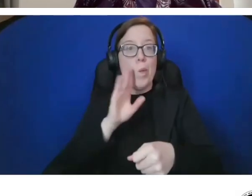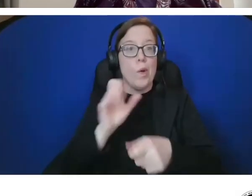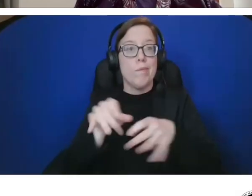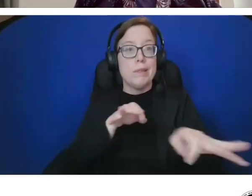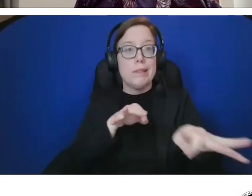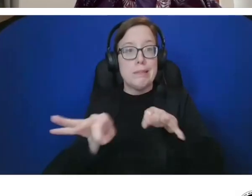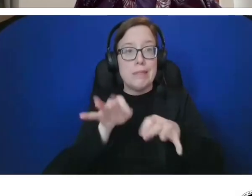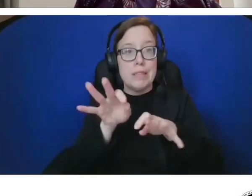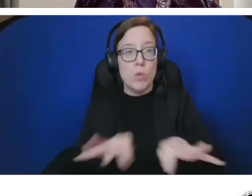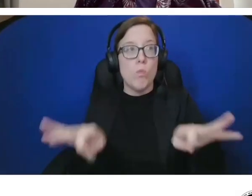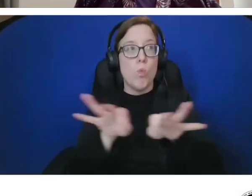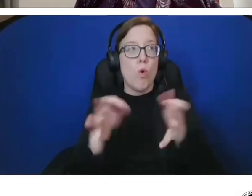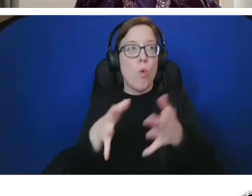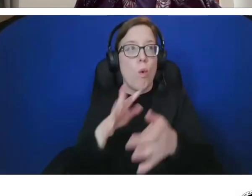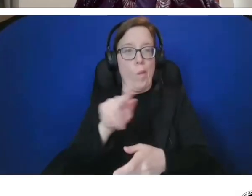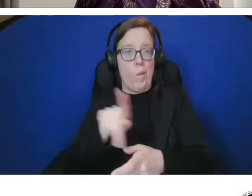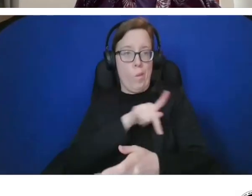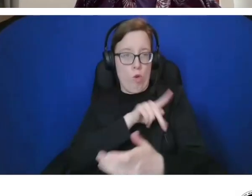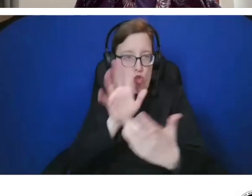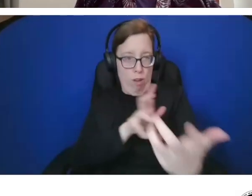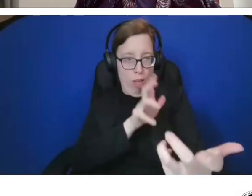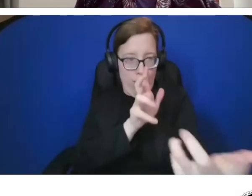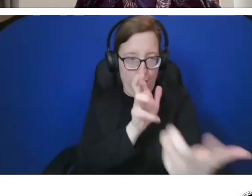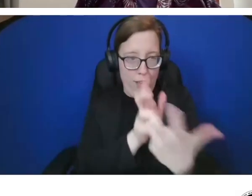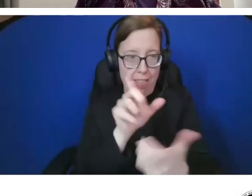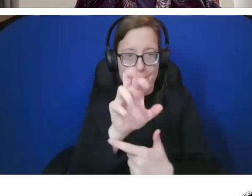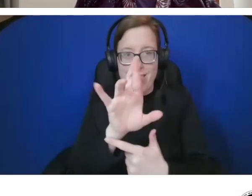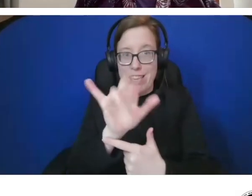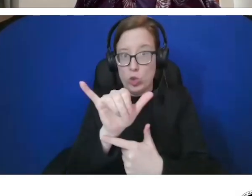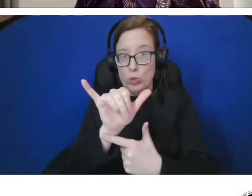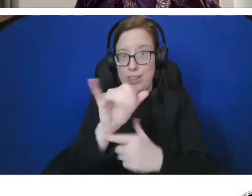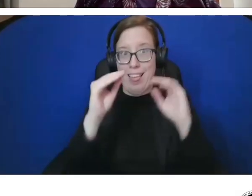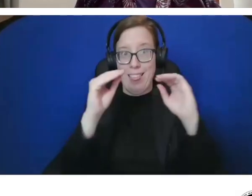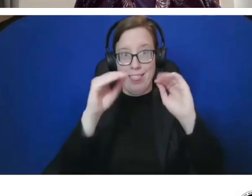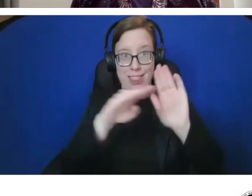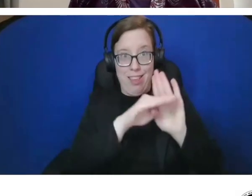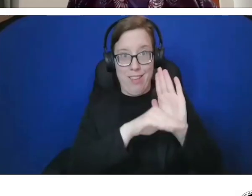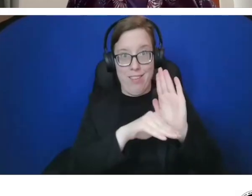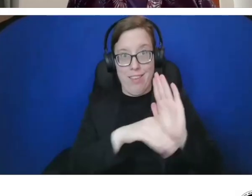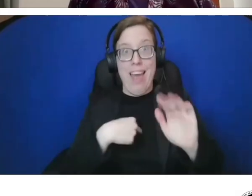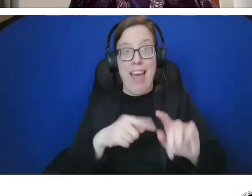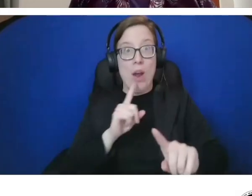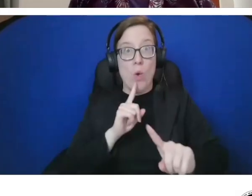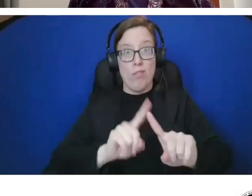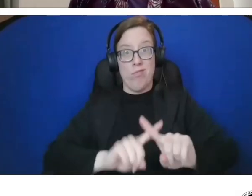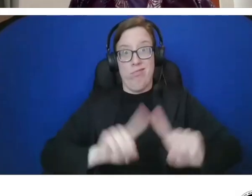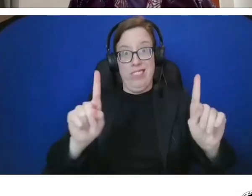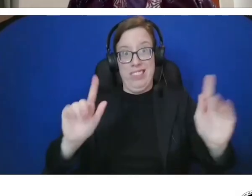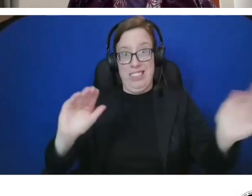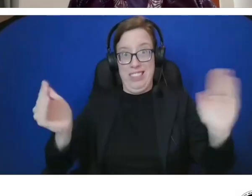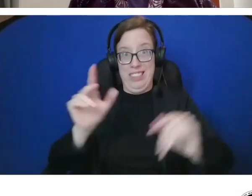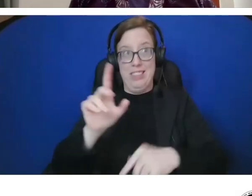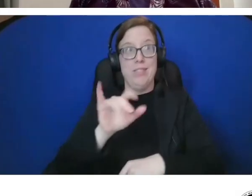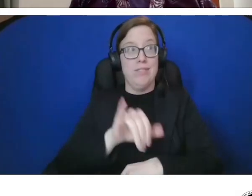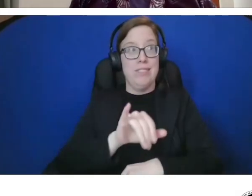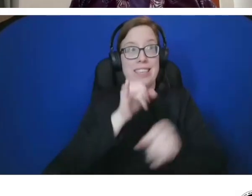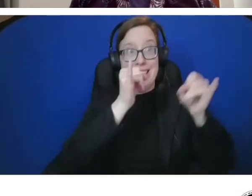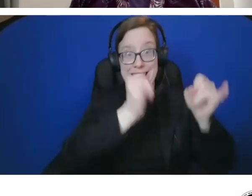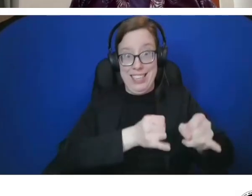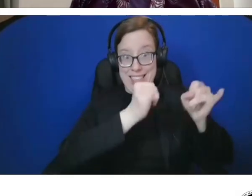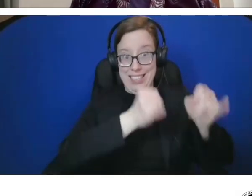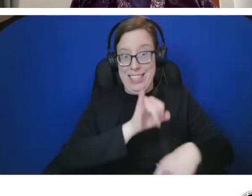to explain the importance of personalized literacy lessons. I'm actually going to differentiate the